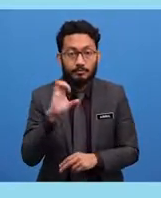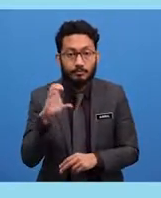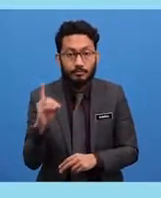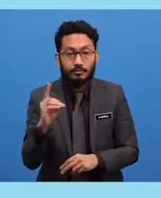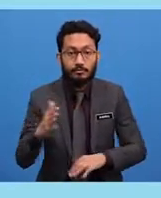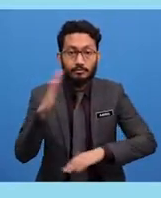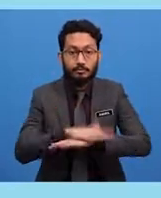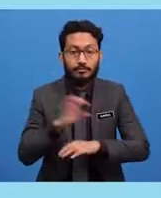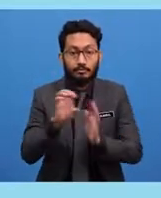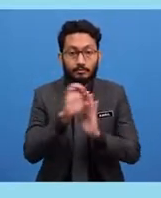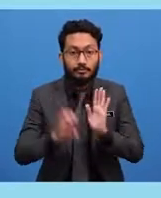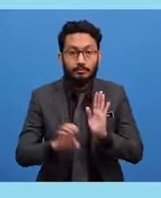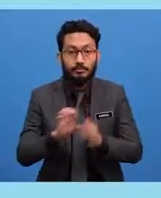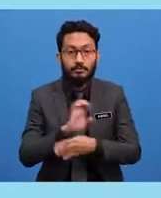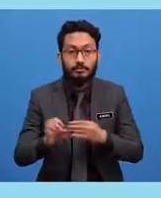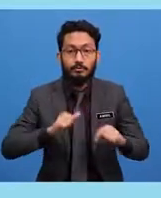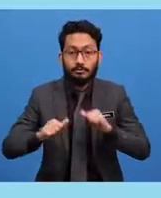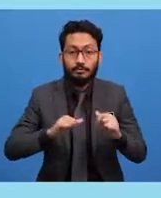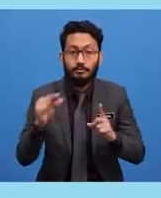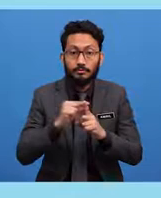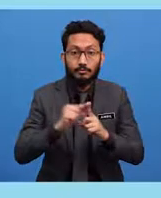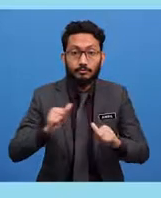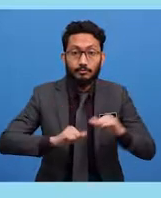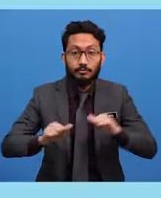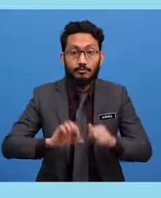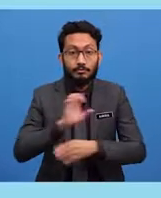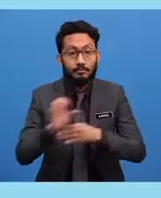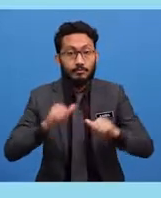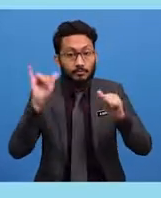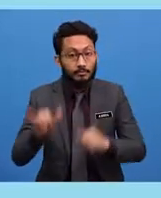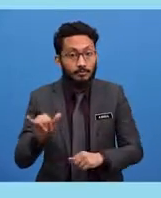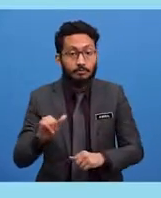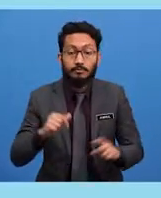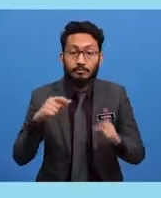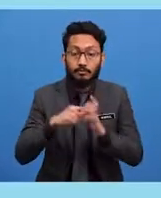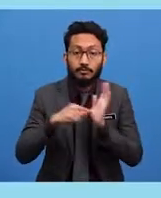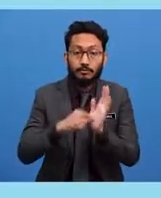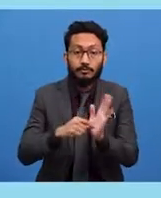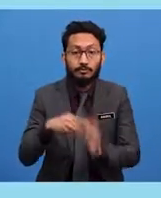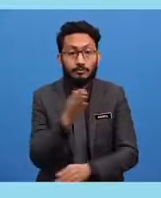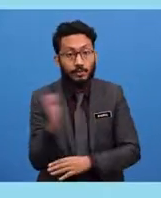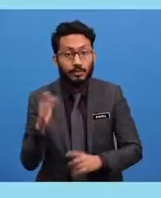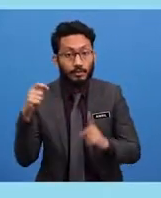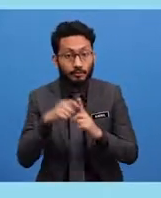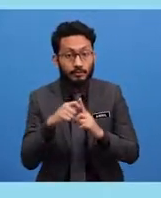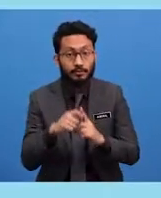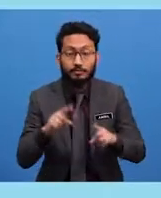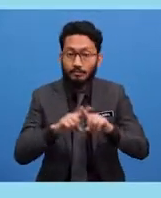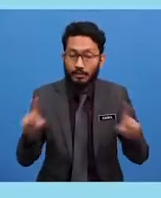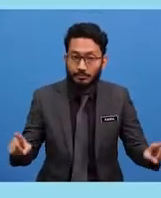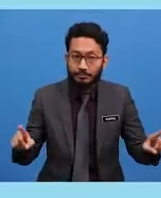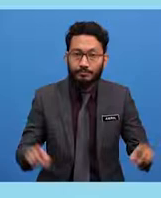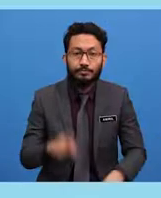end of the action words which end with Y to indicate the past tense. However, you should